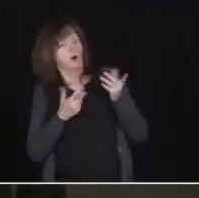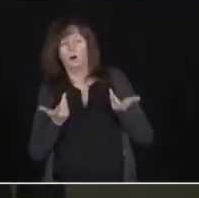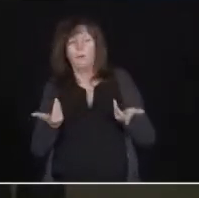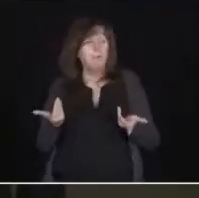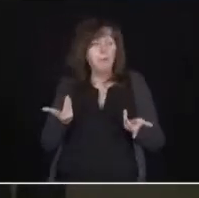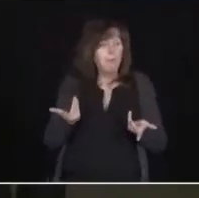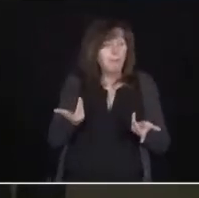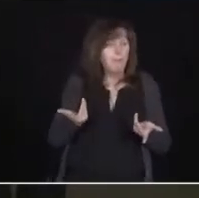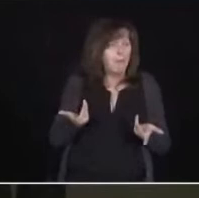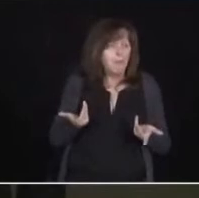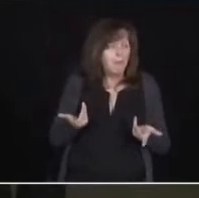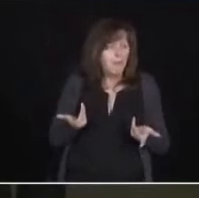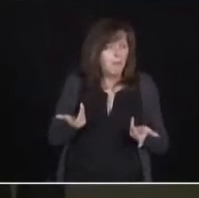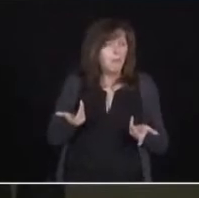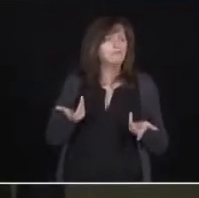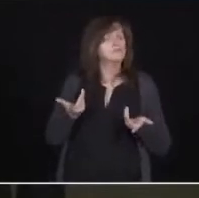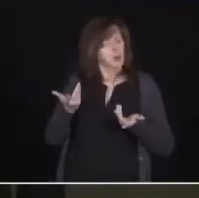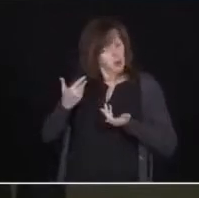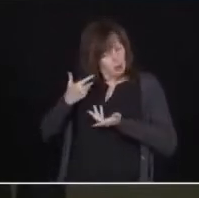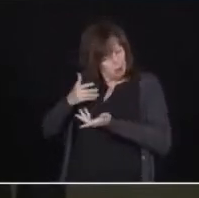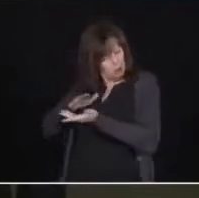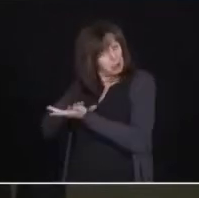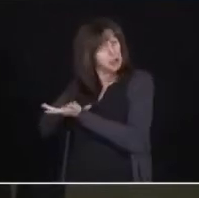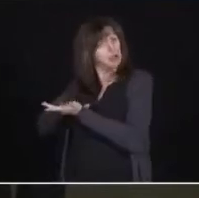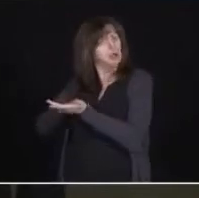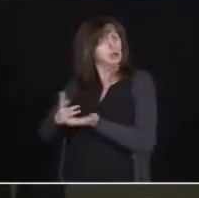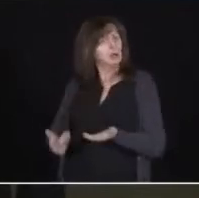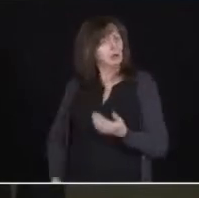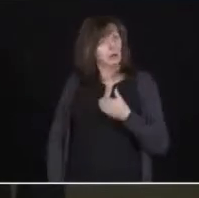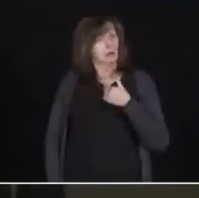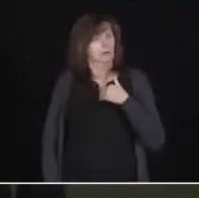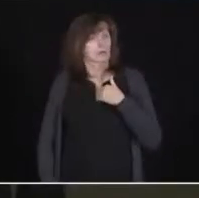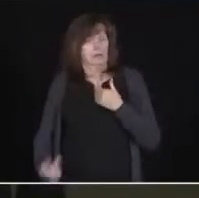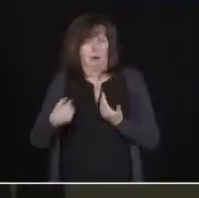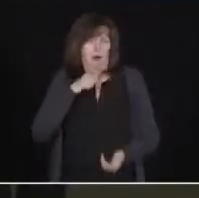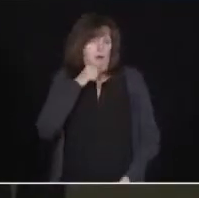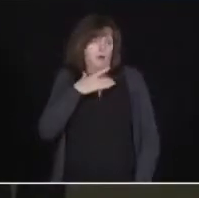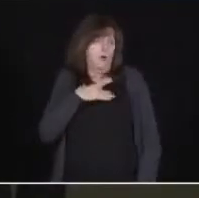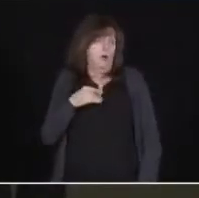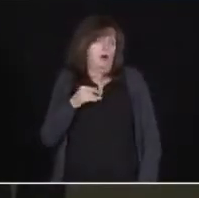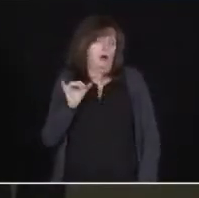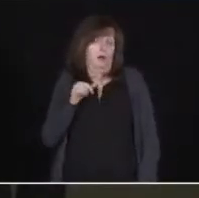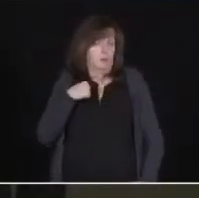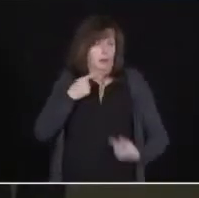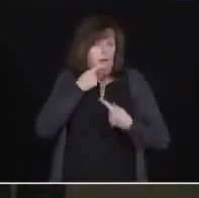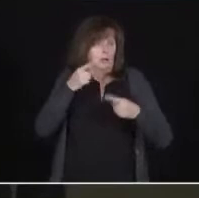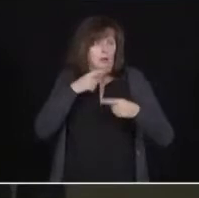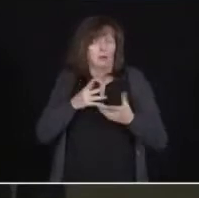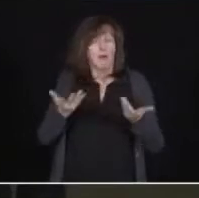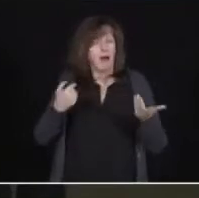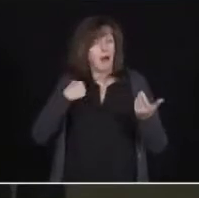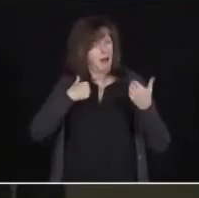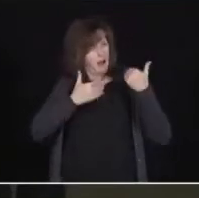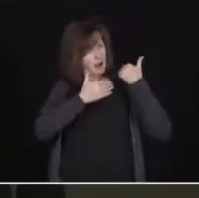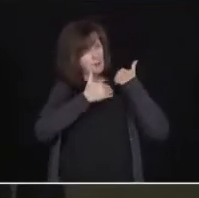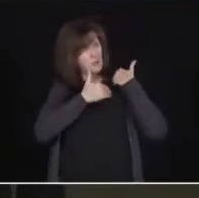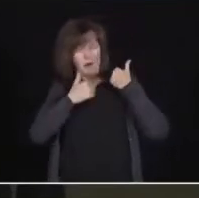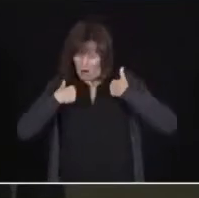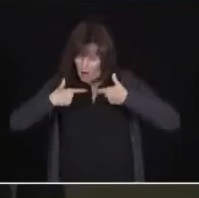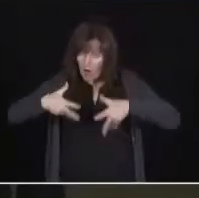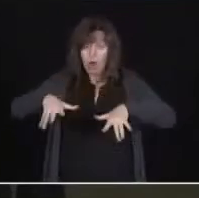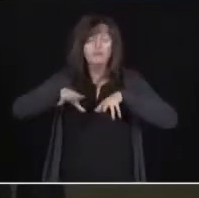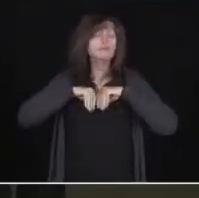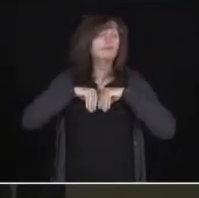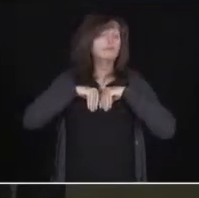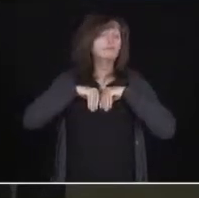the announcement. I don't like making those announcements, but I'm the premier. It's my responsibility. I take full responsibility, and I will